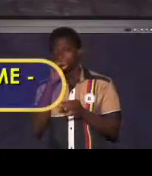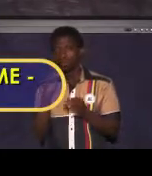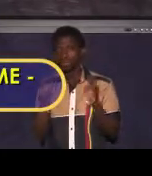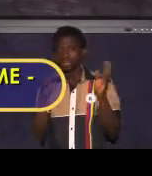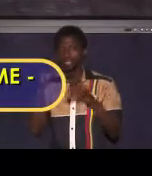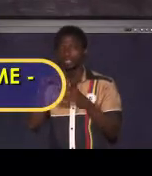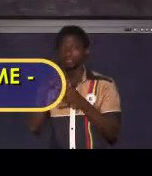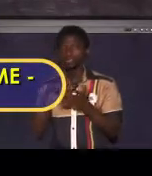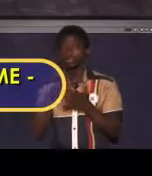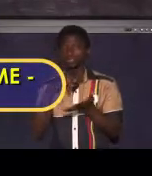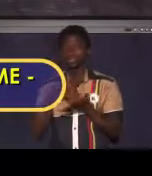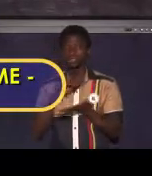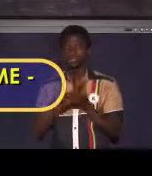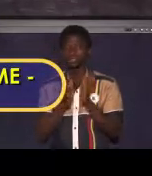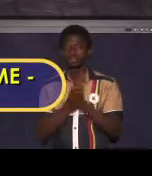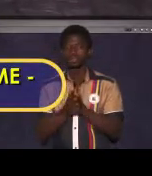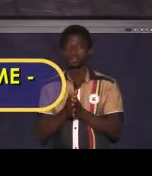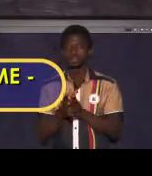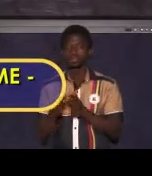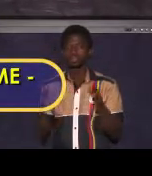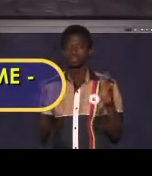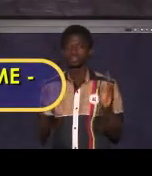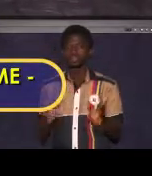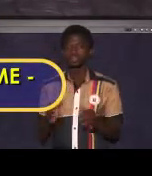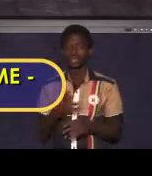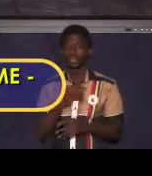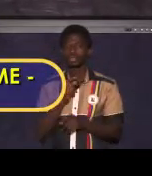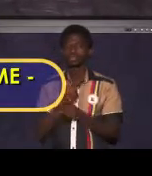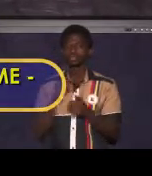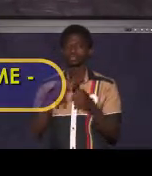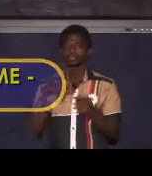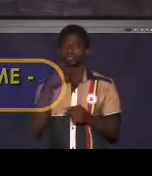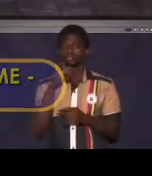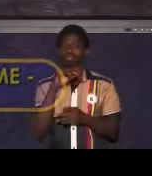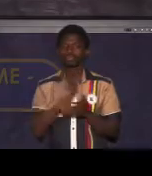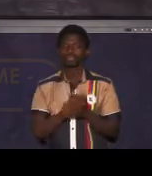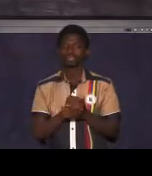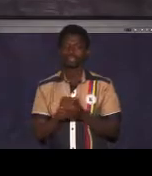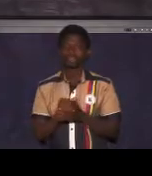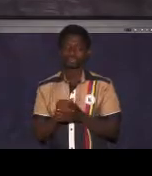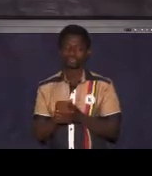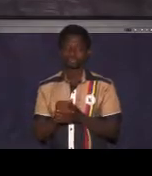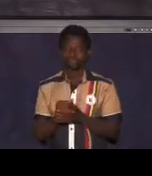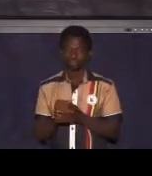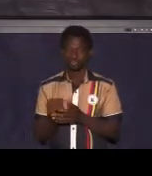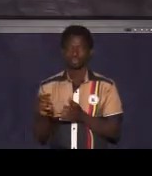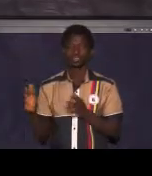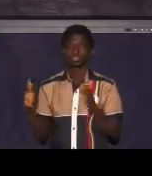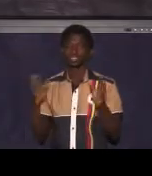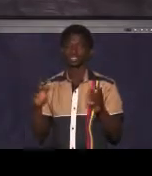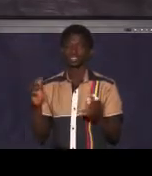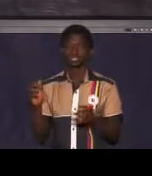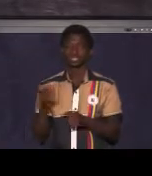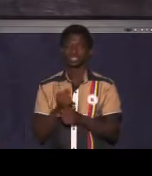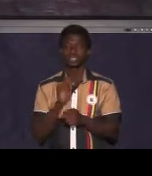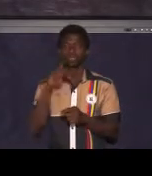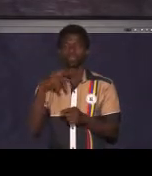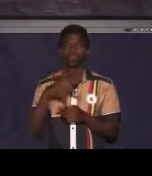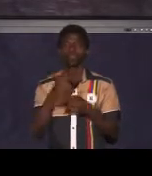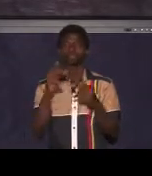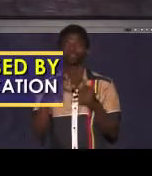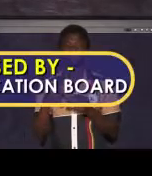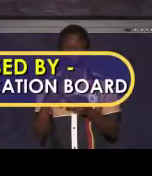it, it becomes bigger. And it's just to tell you that air takes up space because air has taken